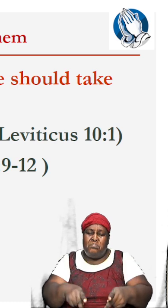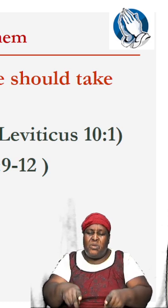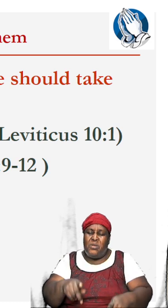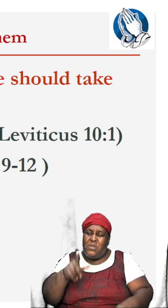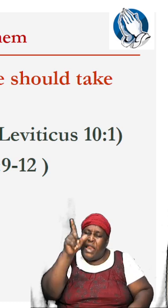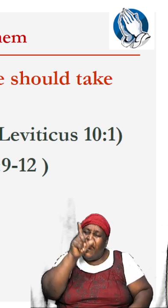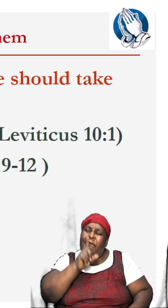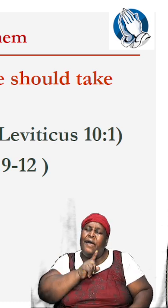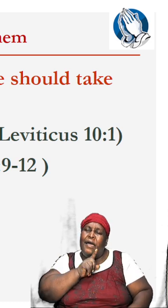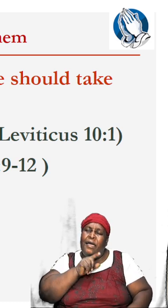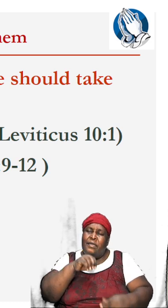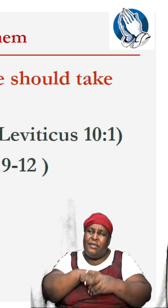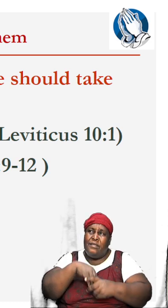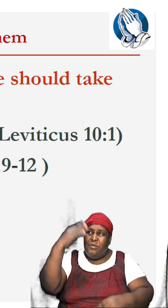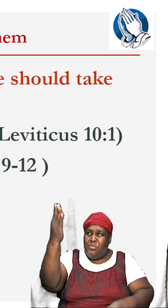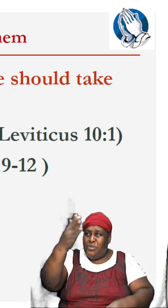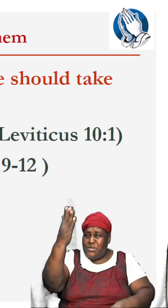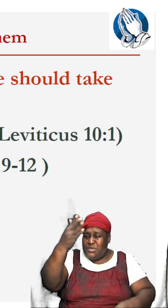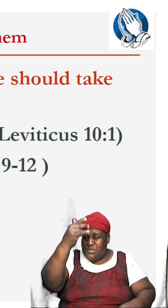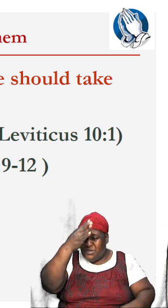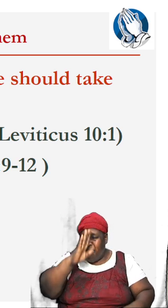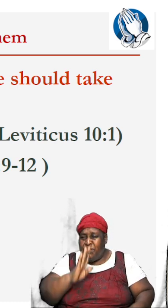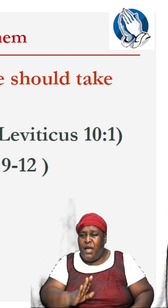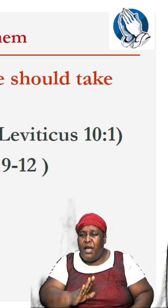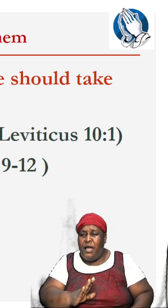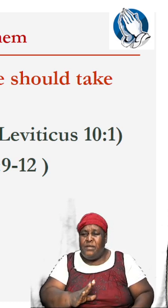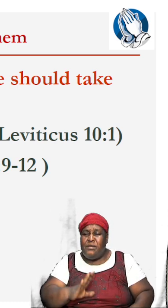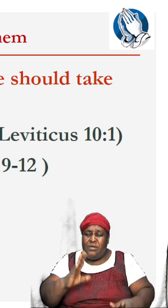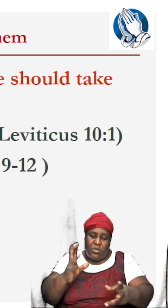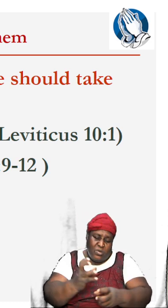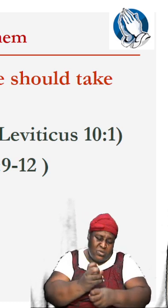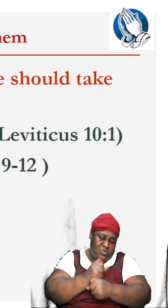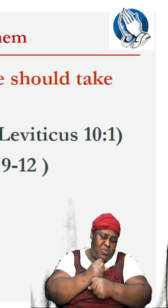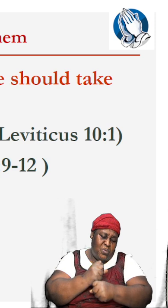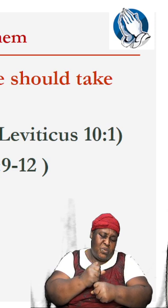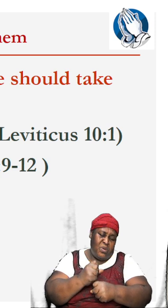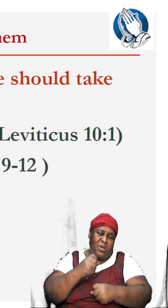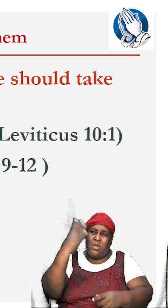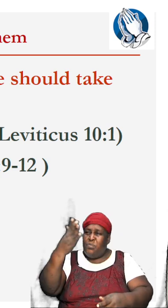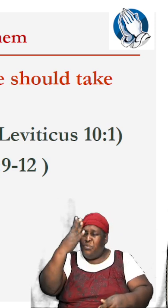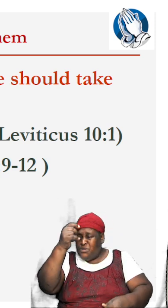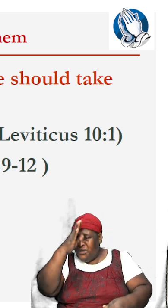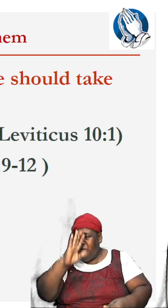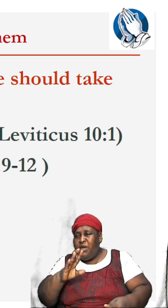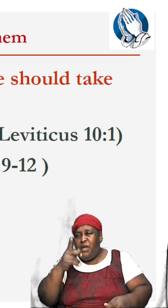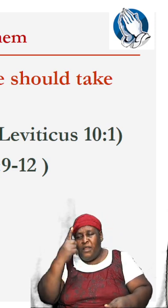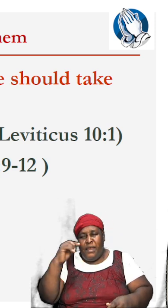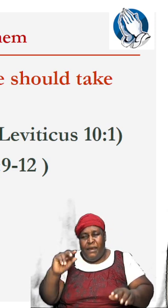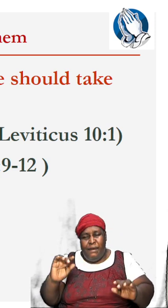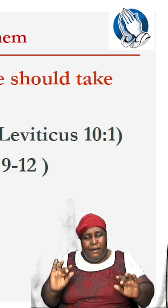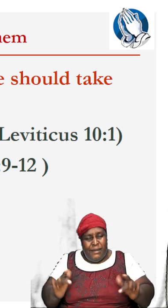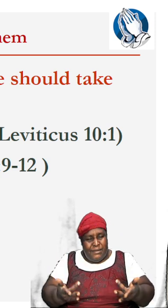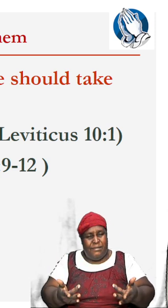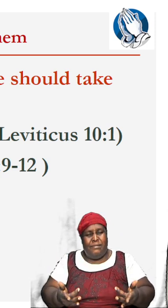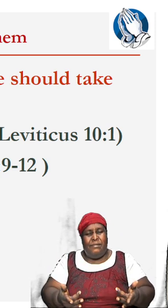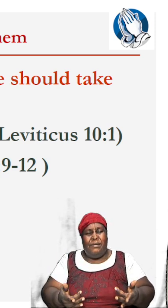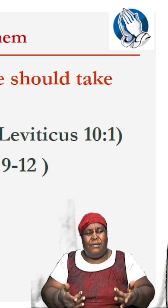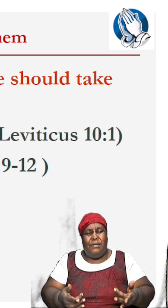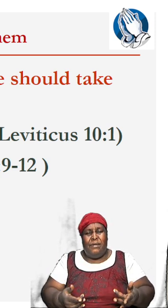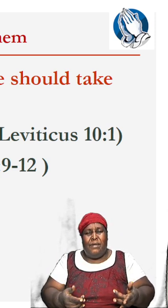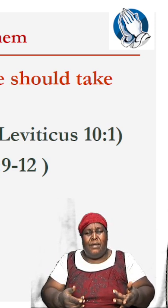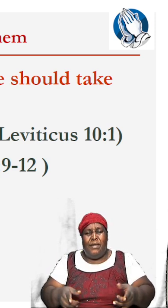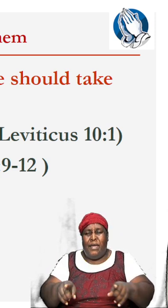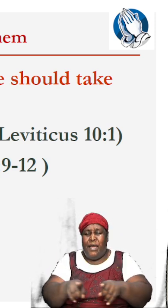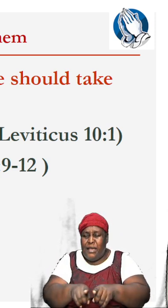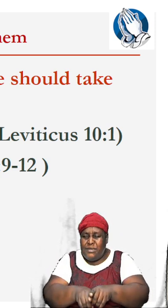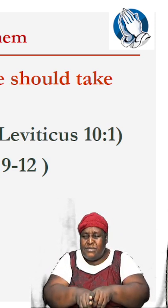lie in the presence of God. They decided, they took the presence of God for granted. Amen. And instantly, as